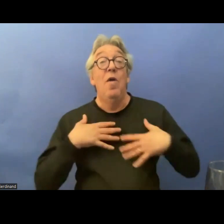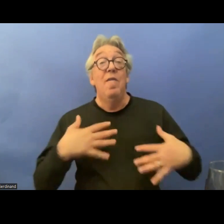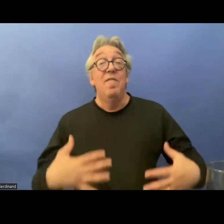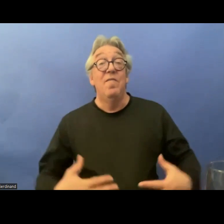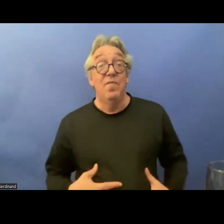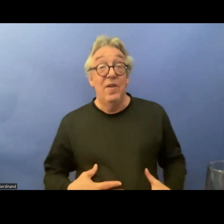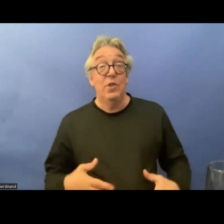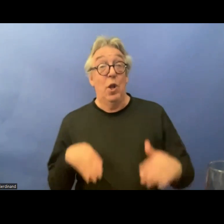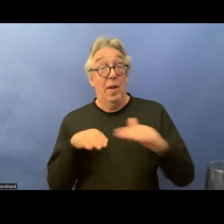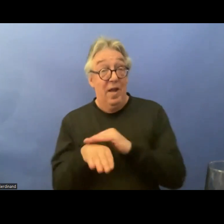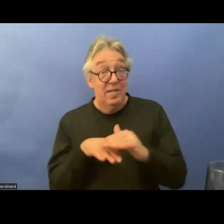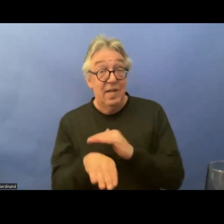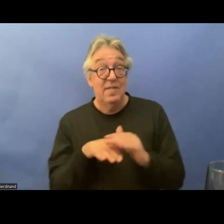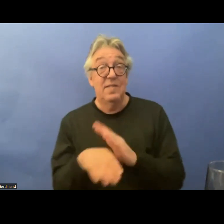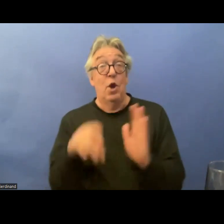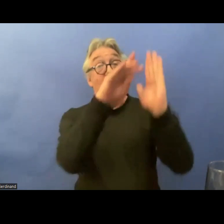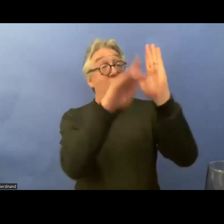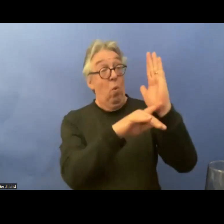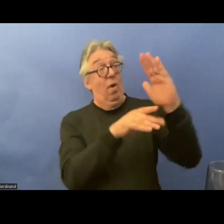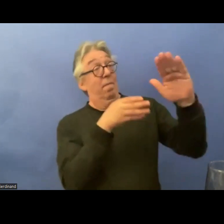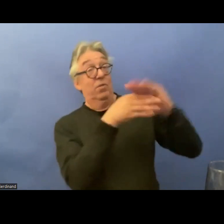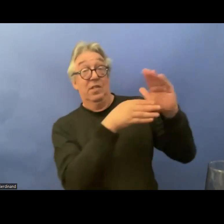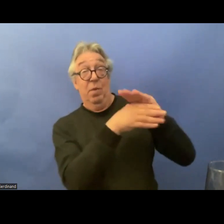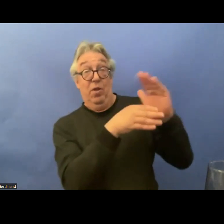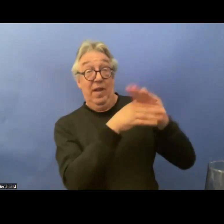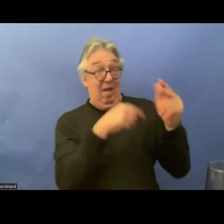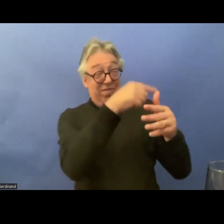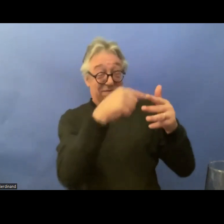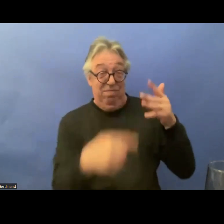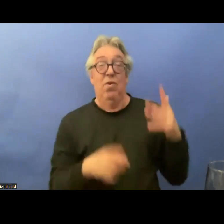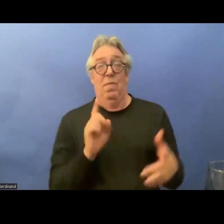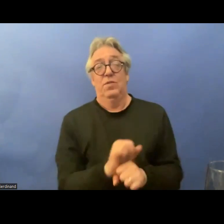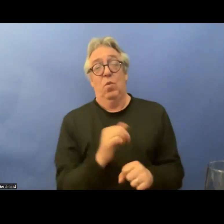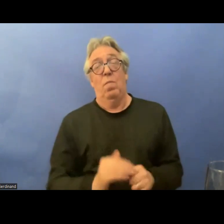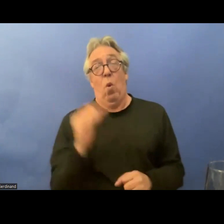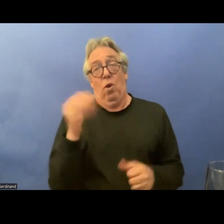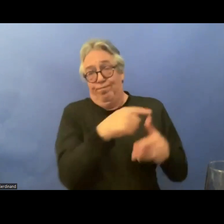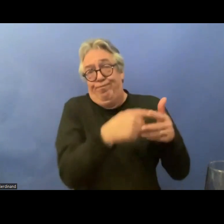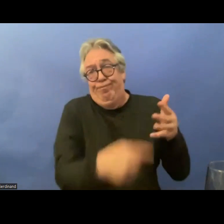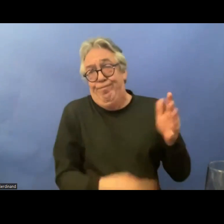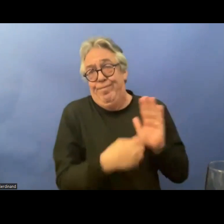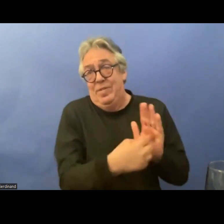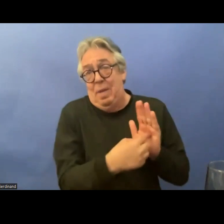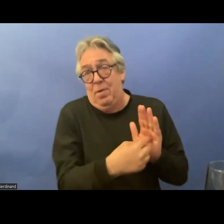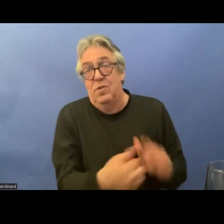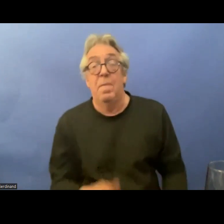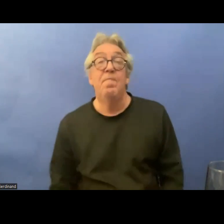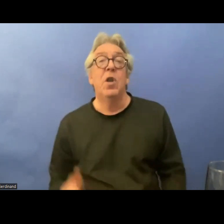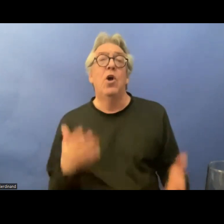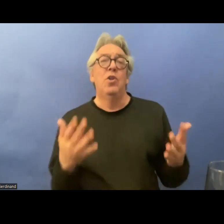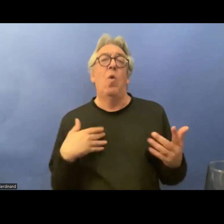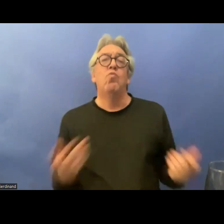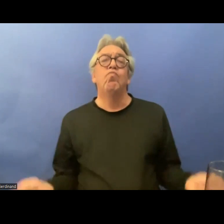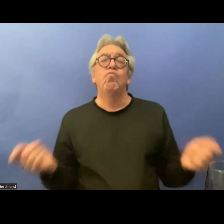programmatic accessibility, just to name a few examples. I will perhaps conclude here